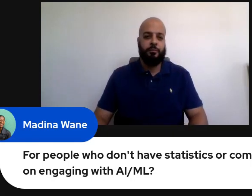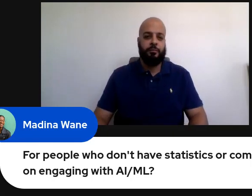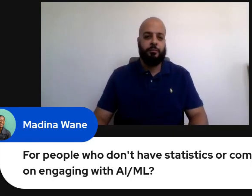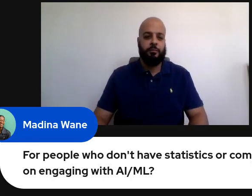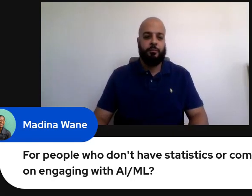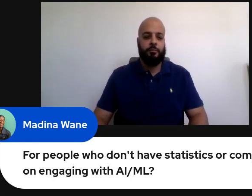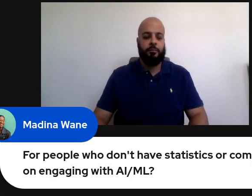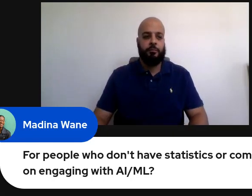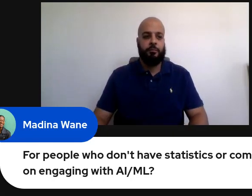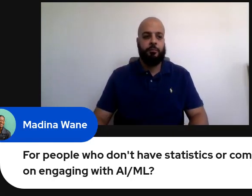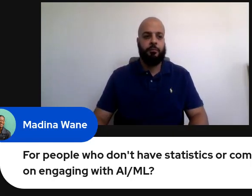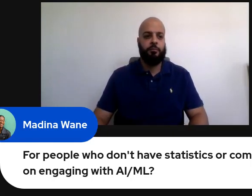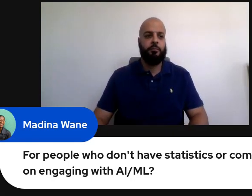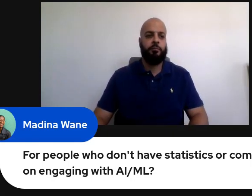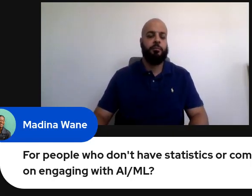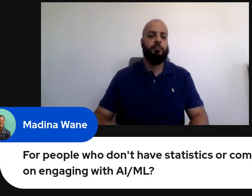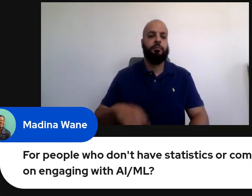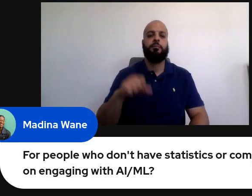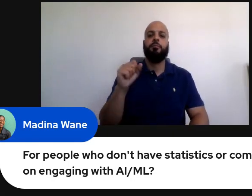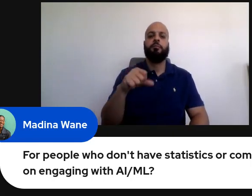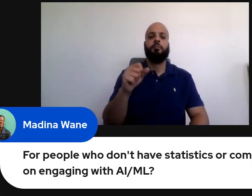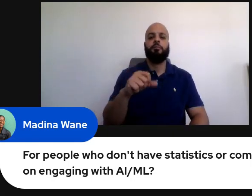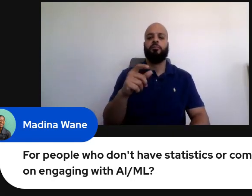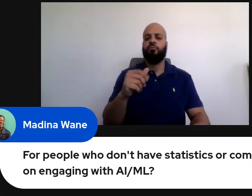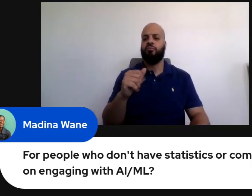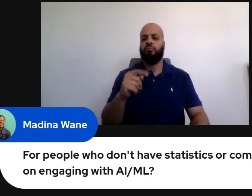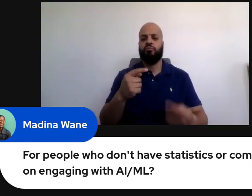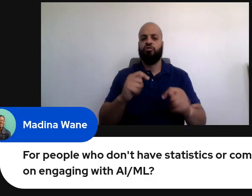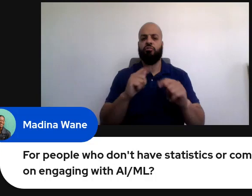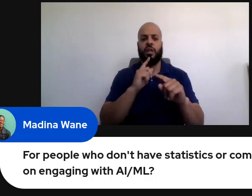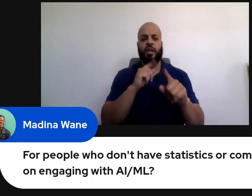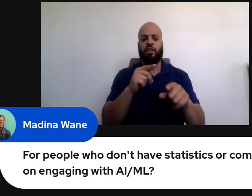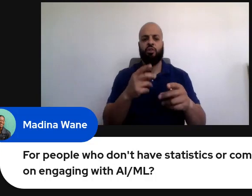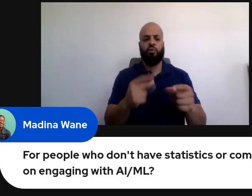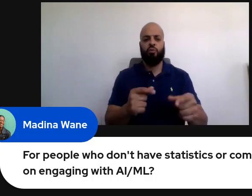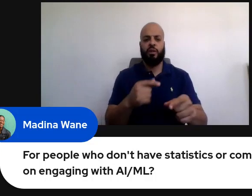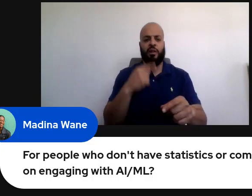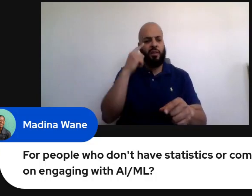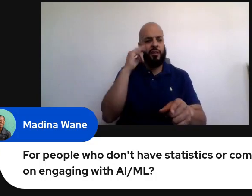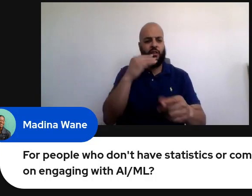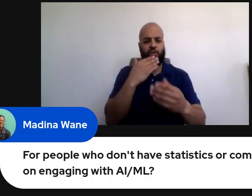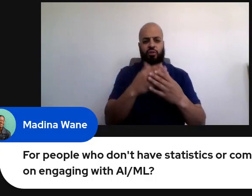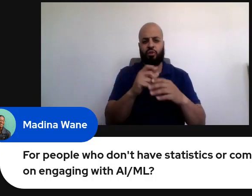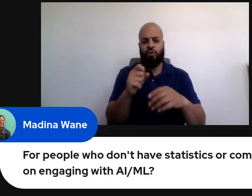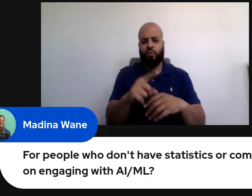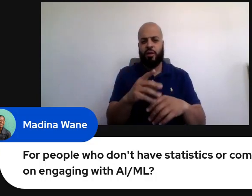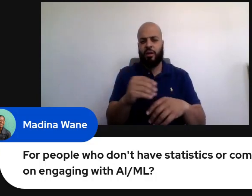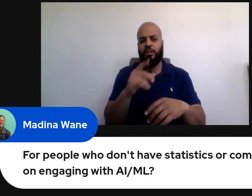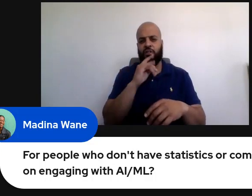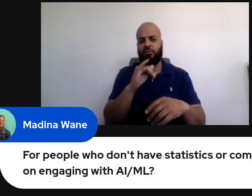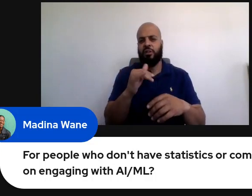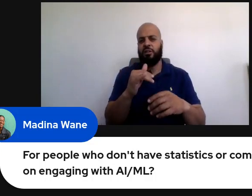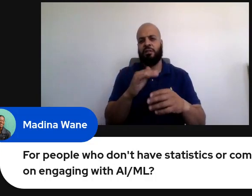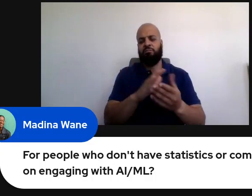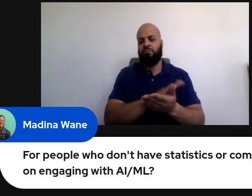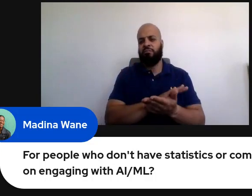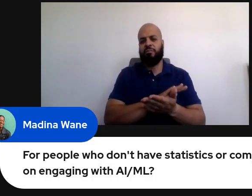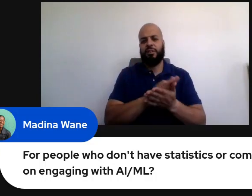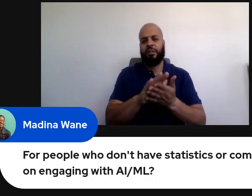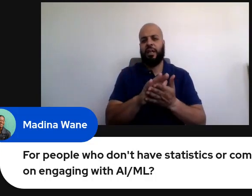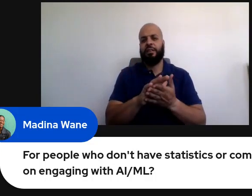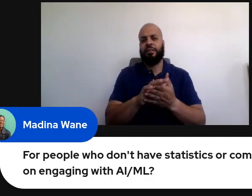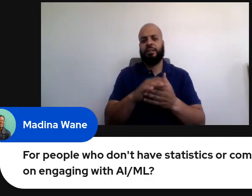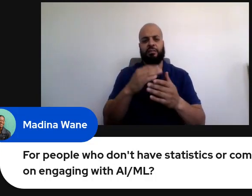Yeah, so just to answer this quickly, I think this is a good question, and it also is a nice segue into what I was saying before as